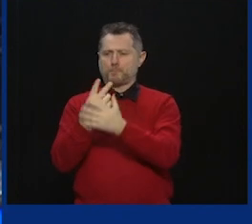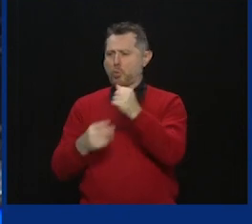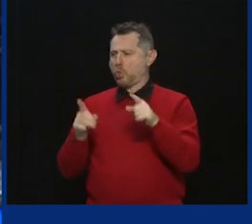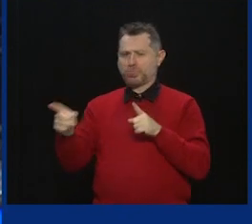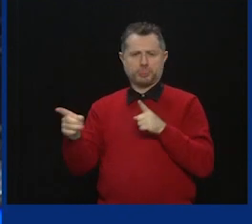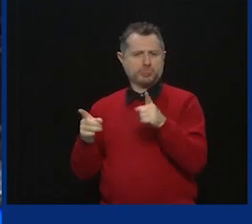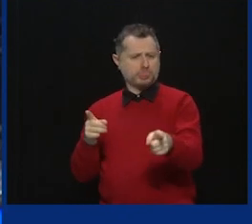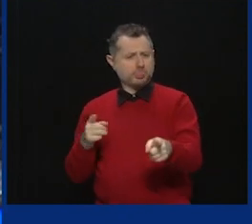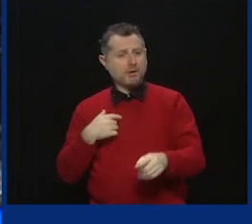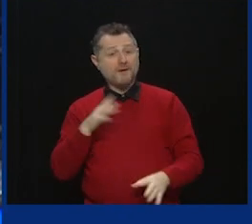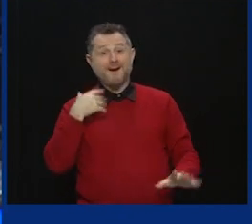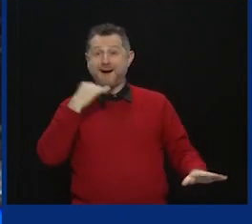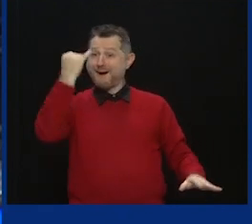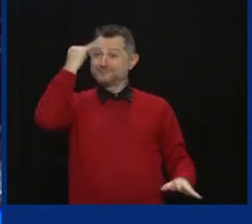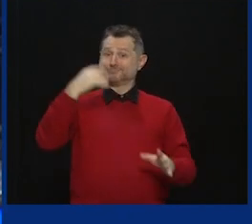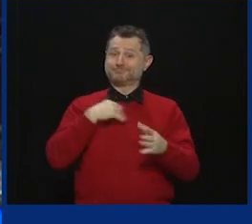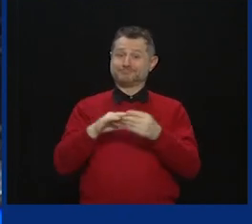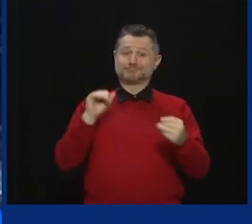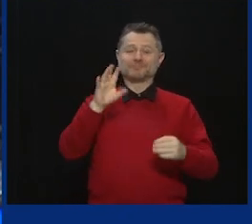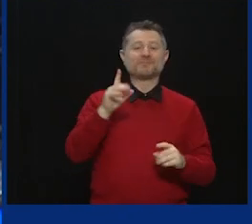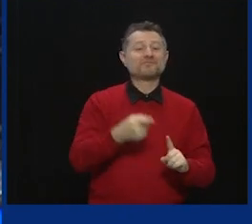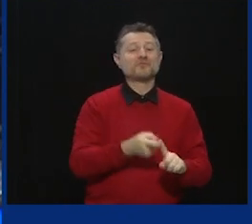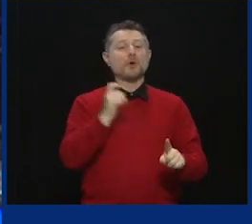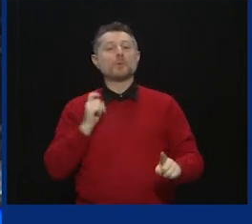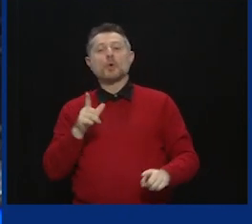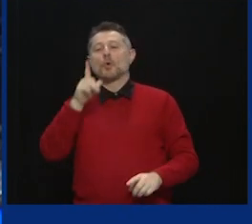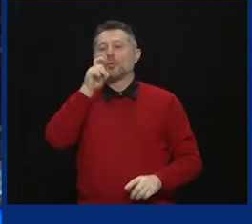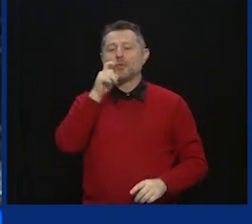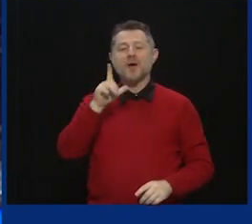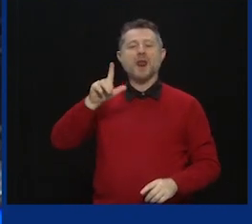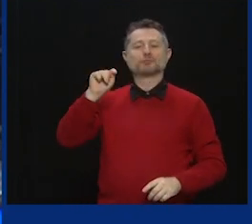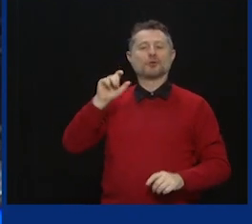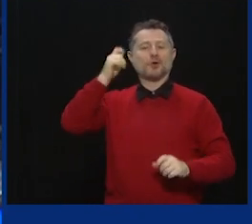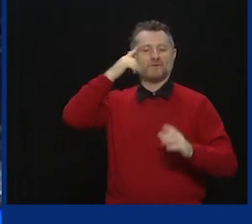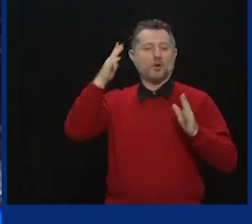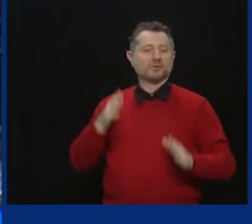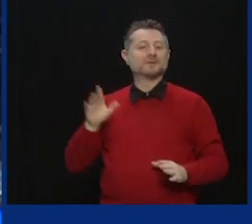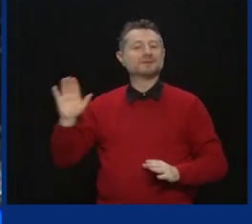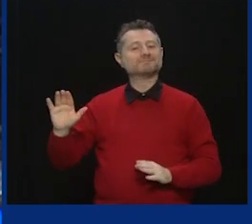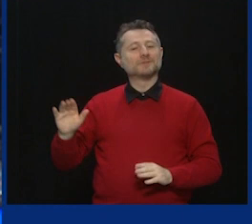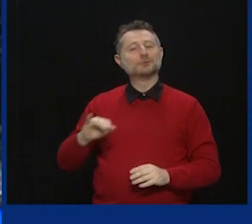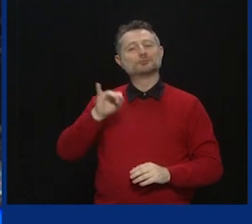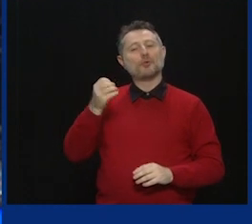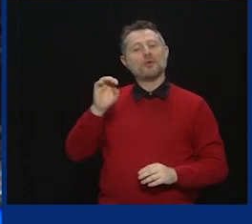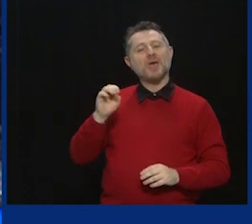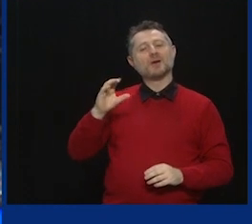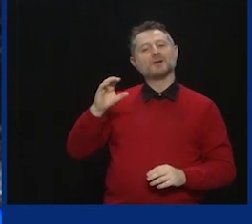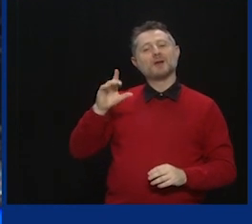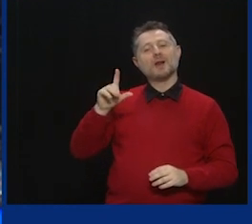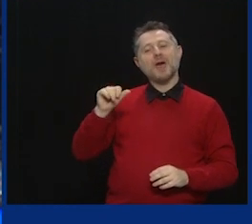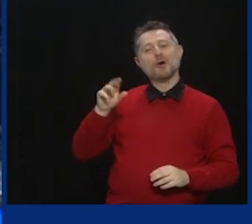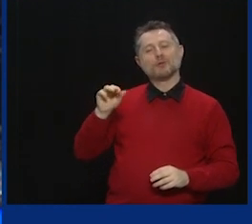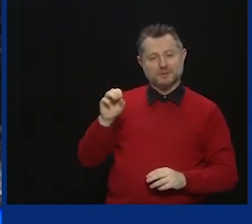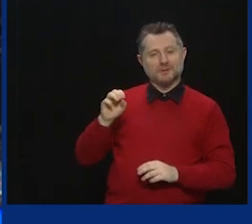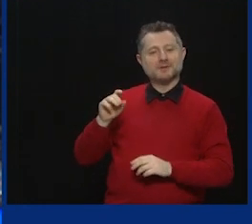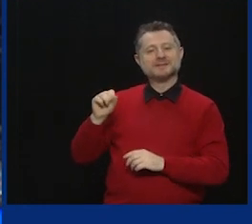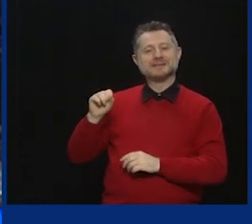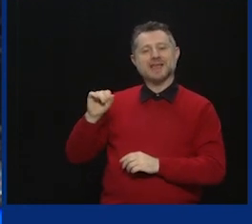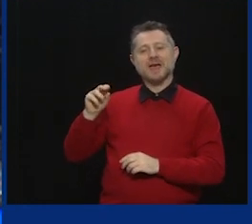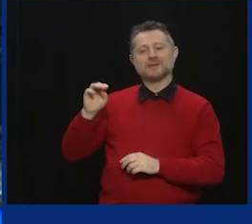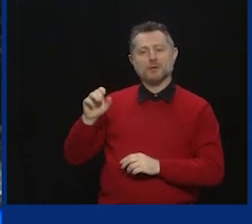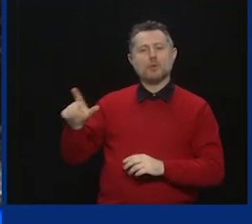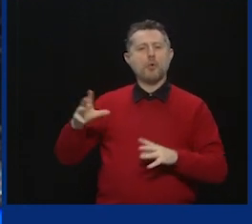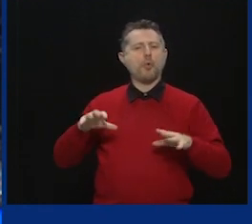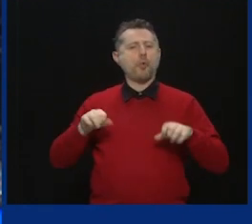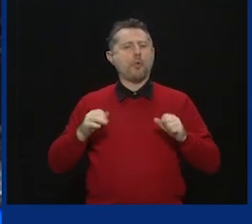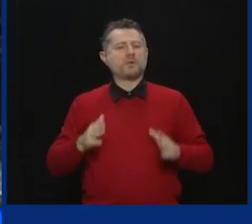really stemmed from an idea that he had with Joe and Clara Tsai, the owners of the Brooklyn Nets and the New York Liberty, just over a week ago. And I